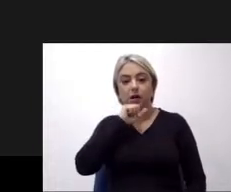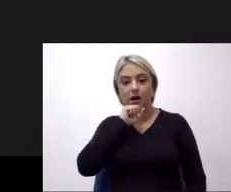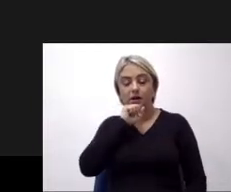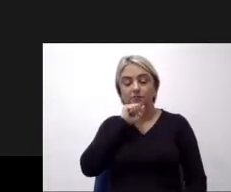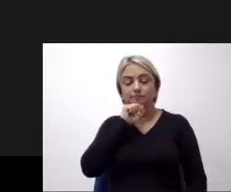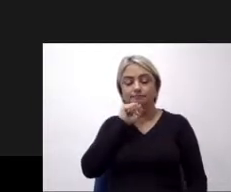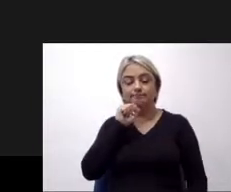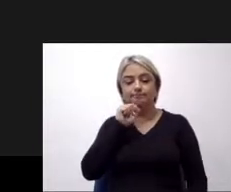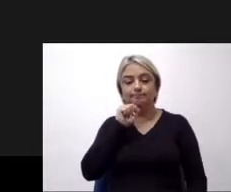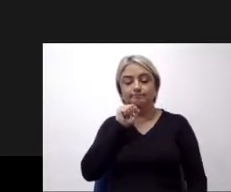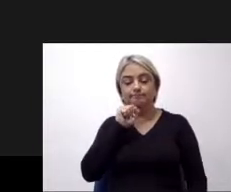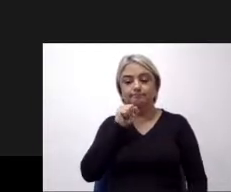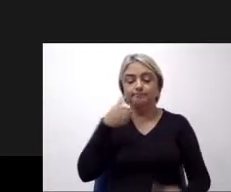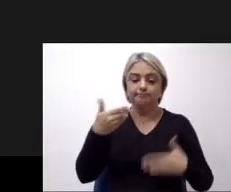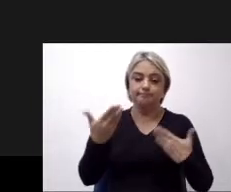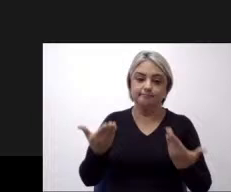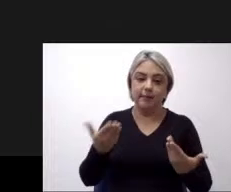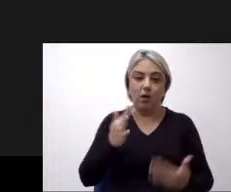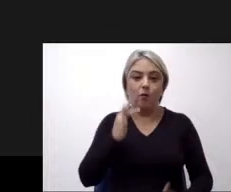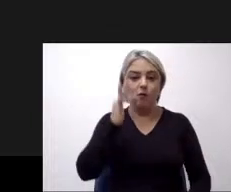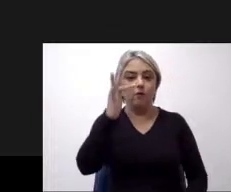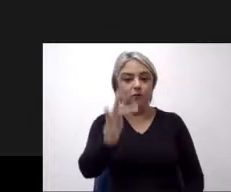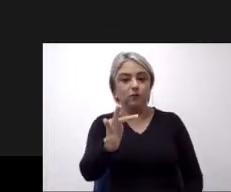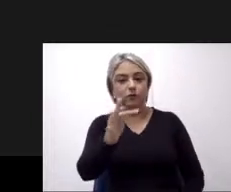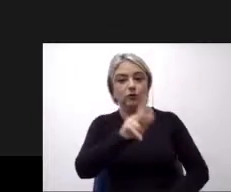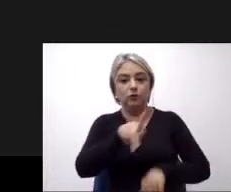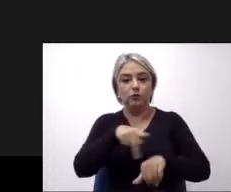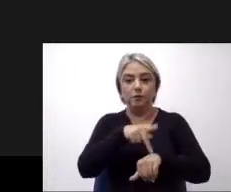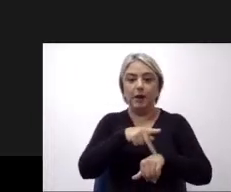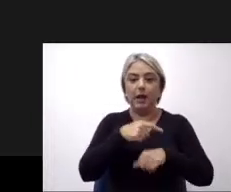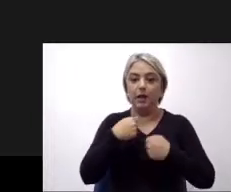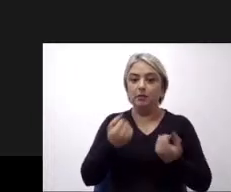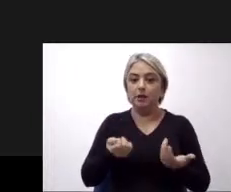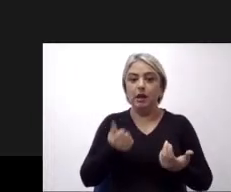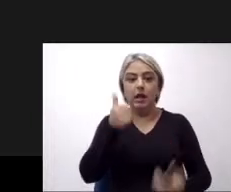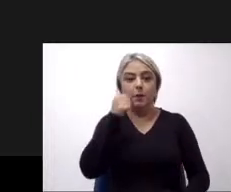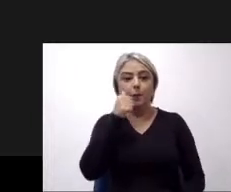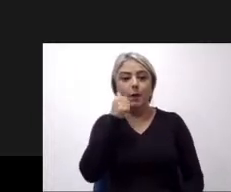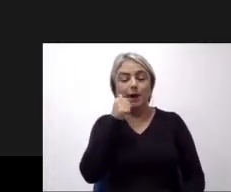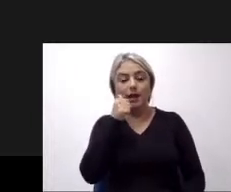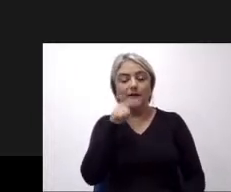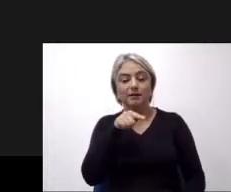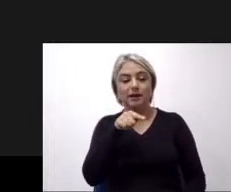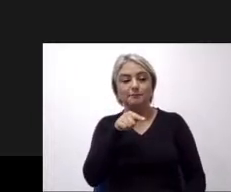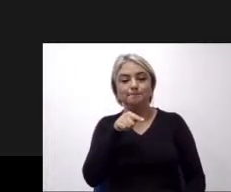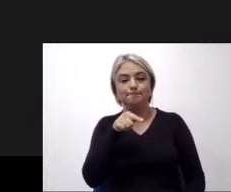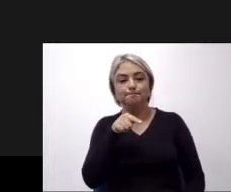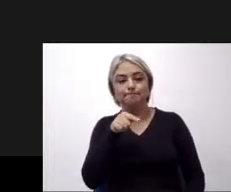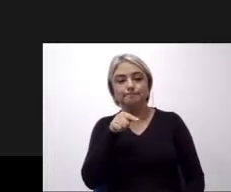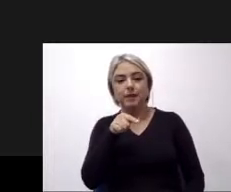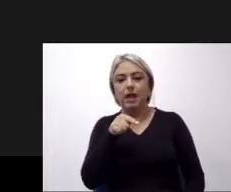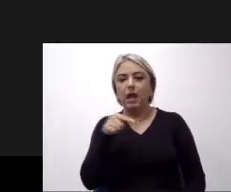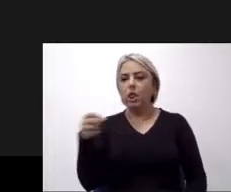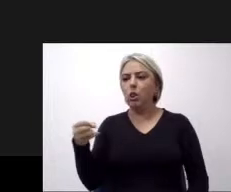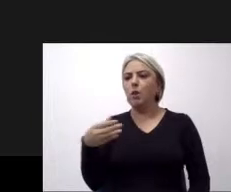were more considered as free women who embodied the modernity of the political regime.